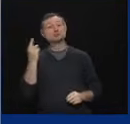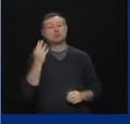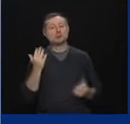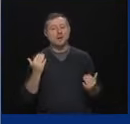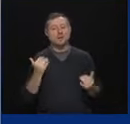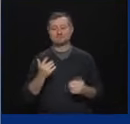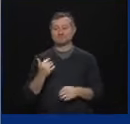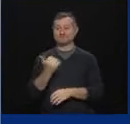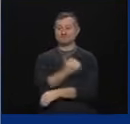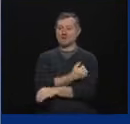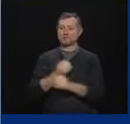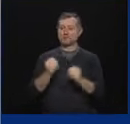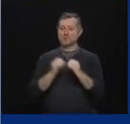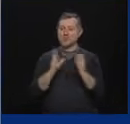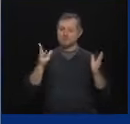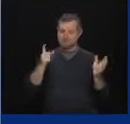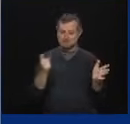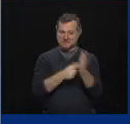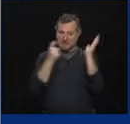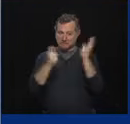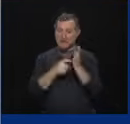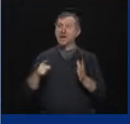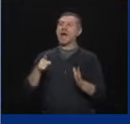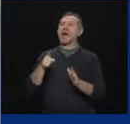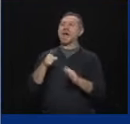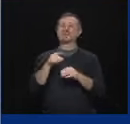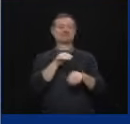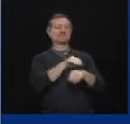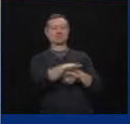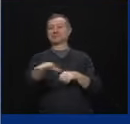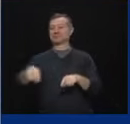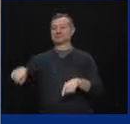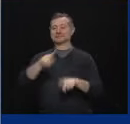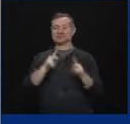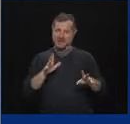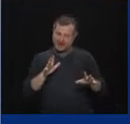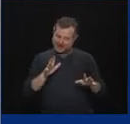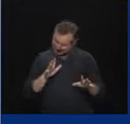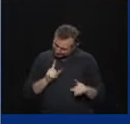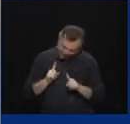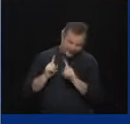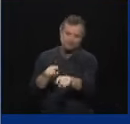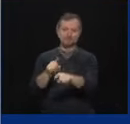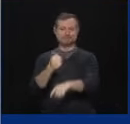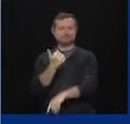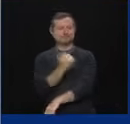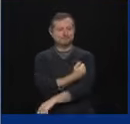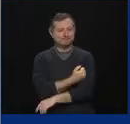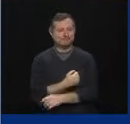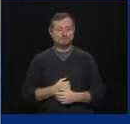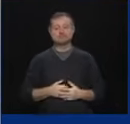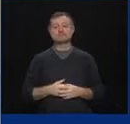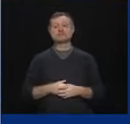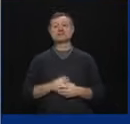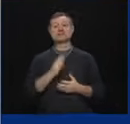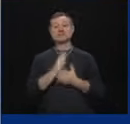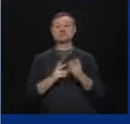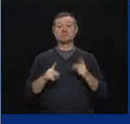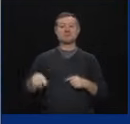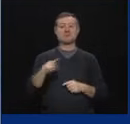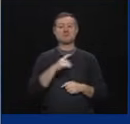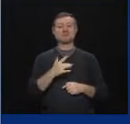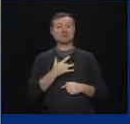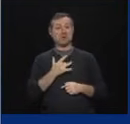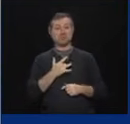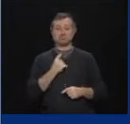an effect on people's decisions, and that's exactly what we wanted to have. If you did not know enough on your own to do this because it was the right thing to do to protect